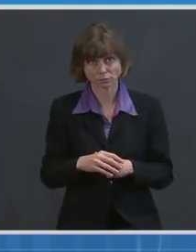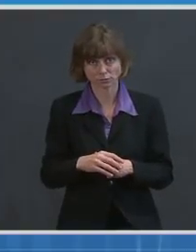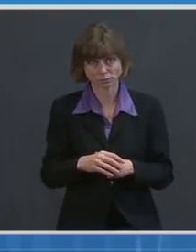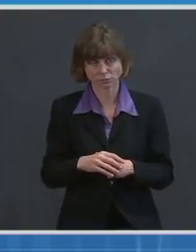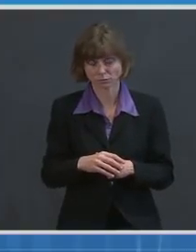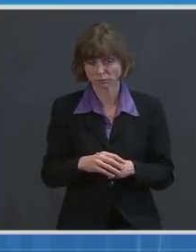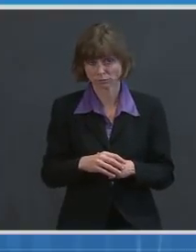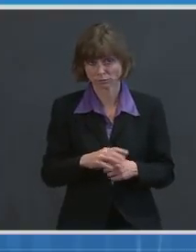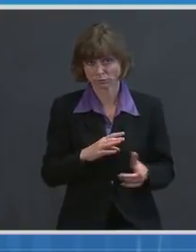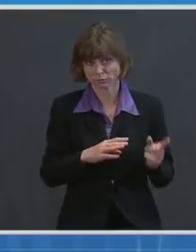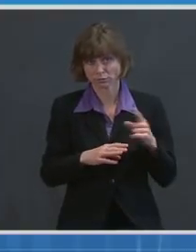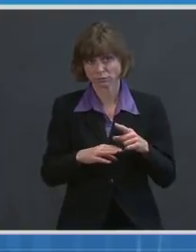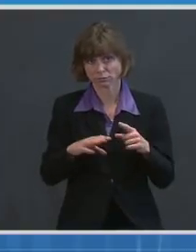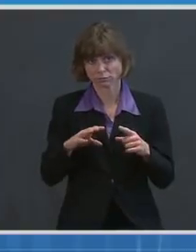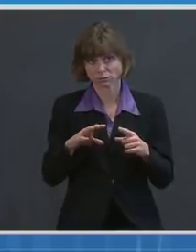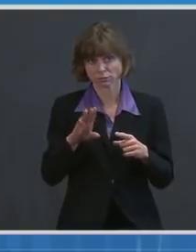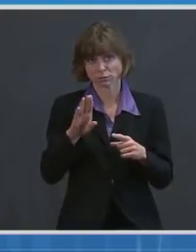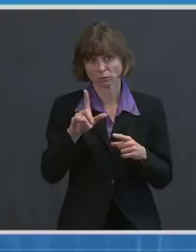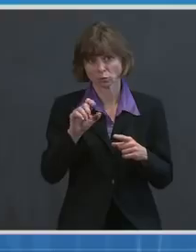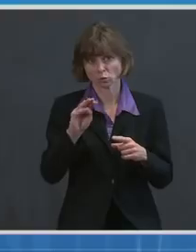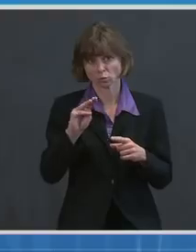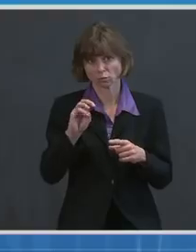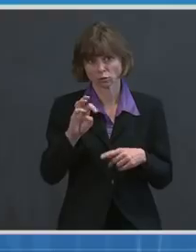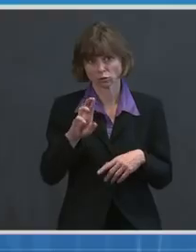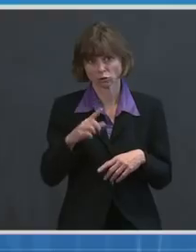Next, we'll go to Shira Stein at Bloomberg.